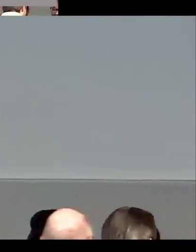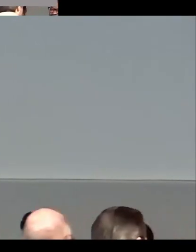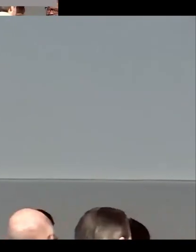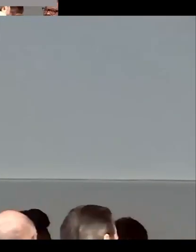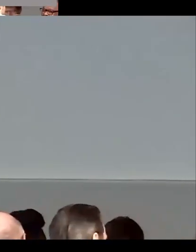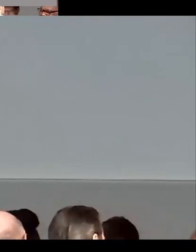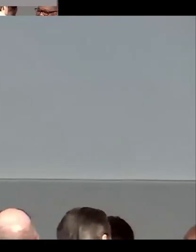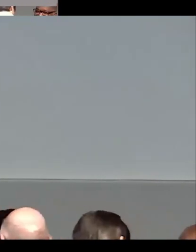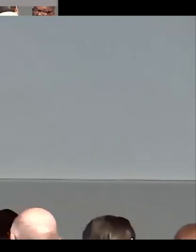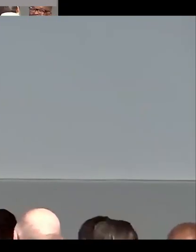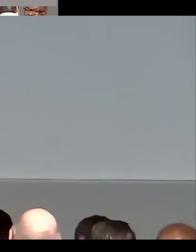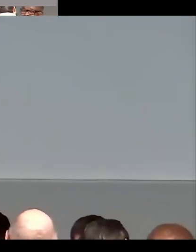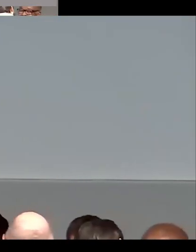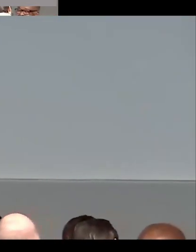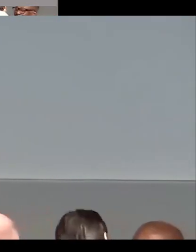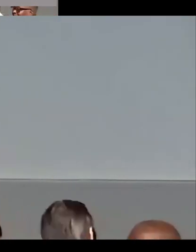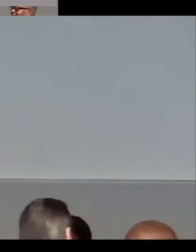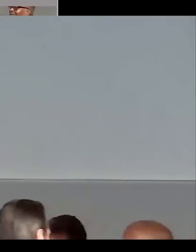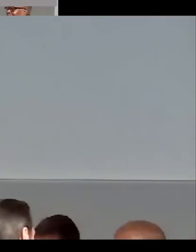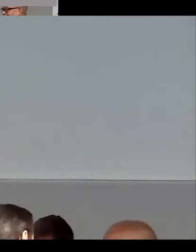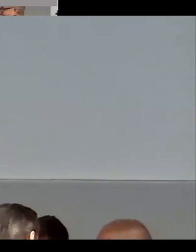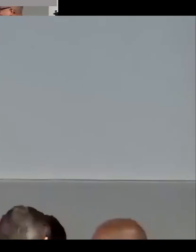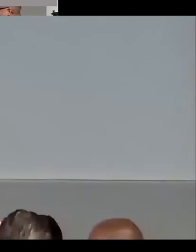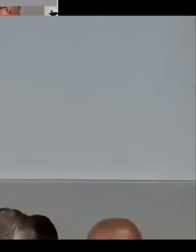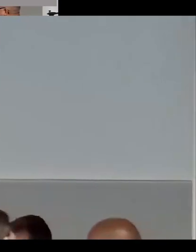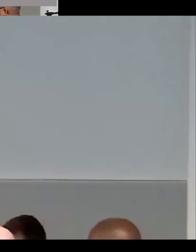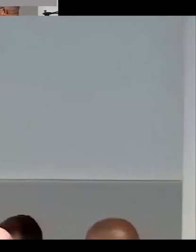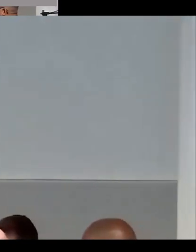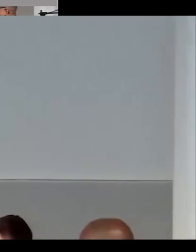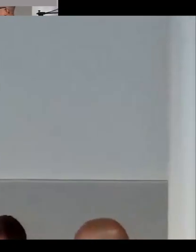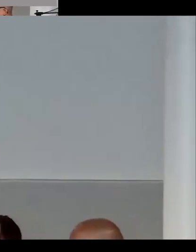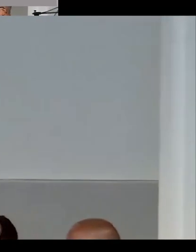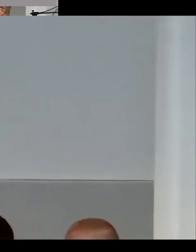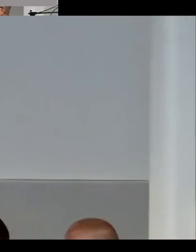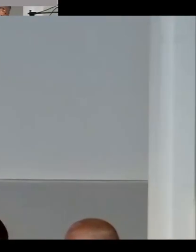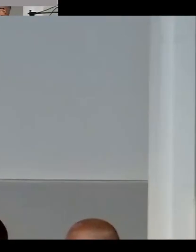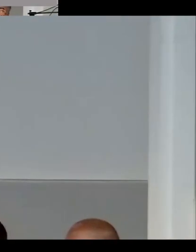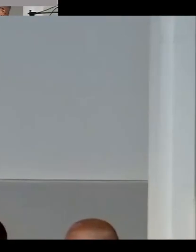Jesus, the only one who could ever say,